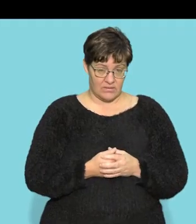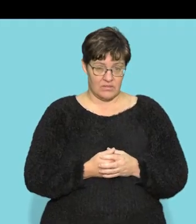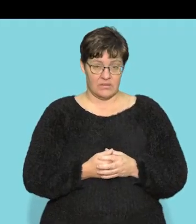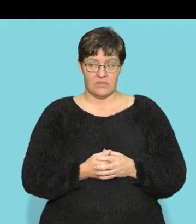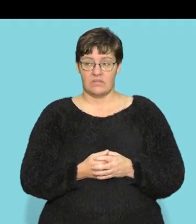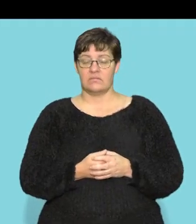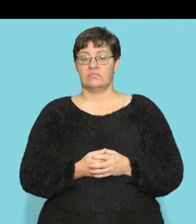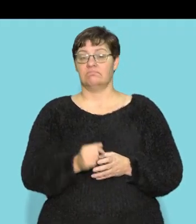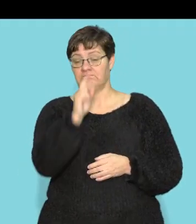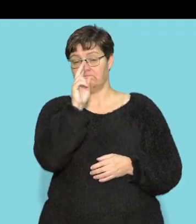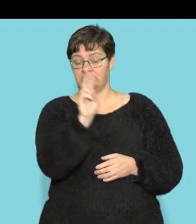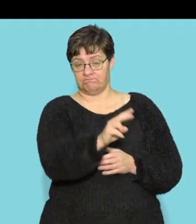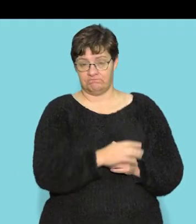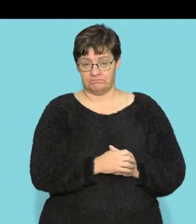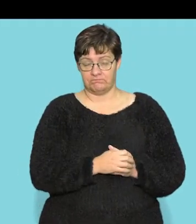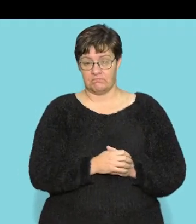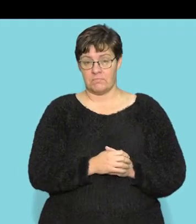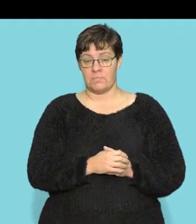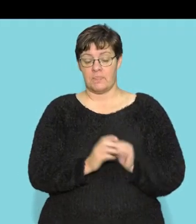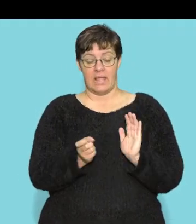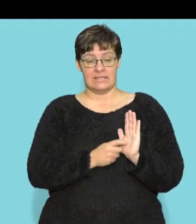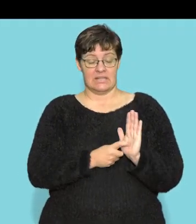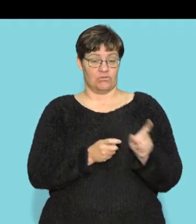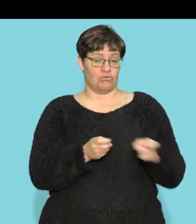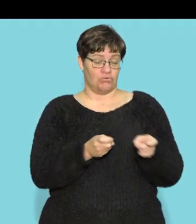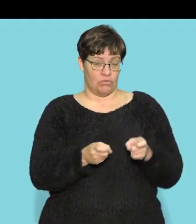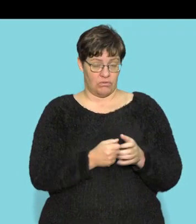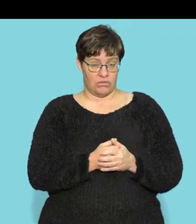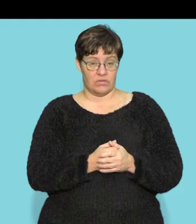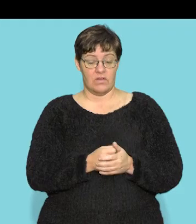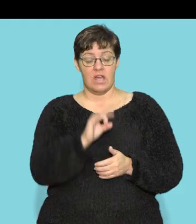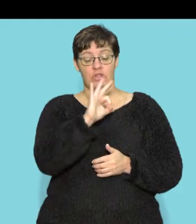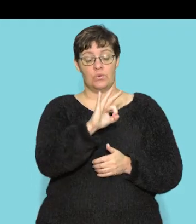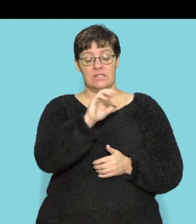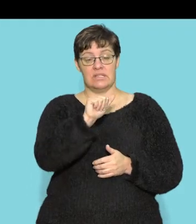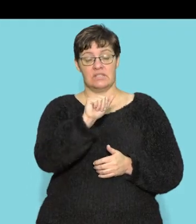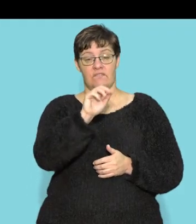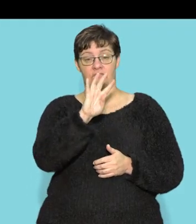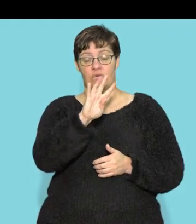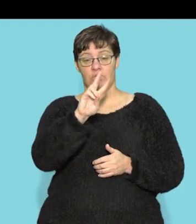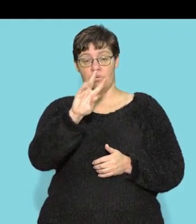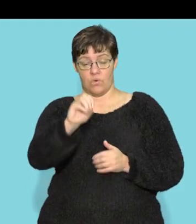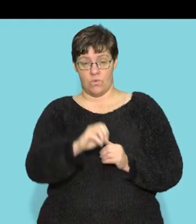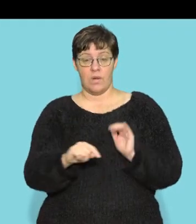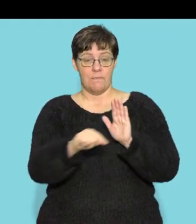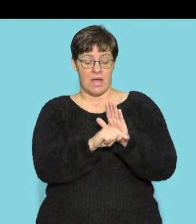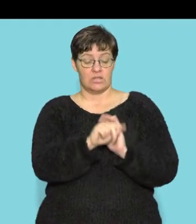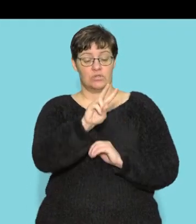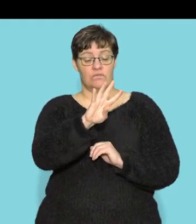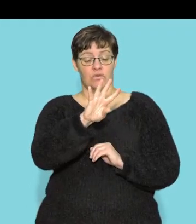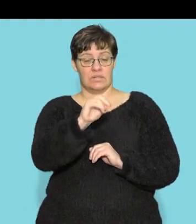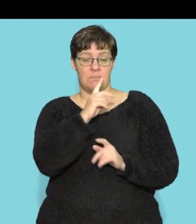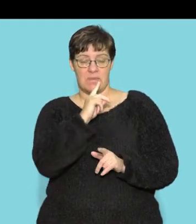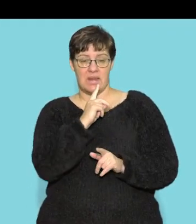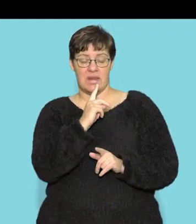now. There's our debtors control. We started off with the 36420 minus the 240, which was the allowance, to